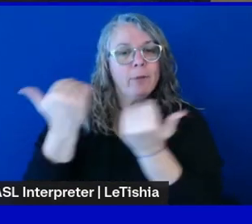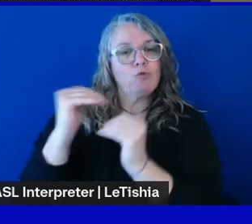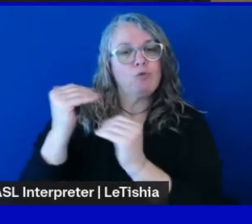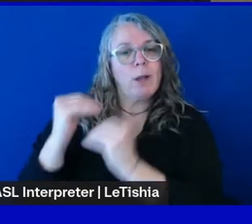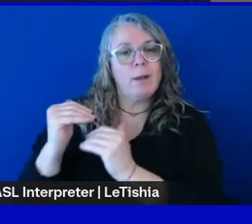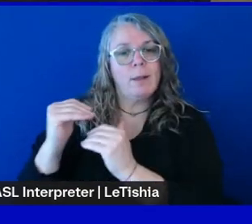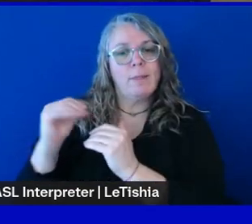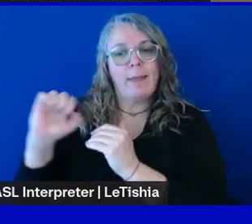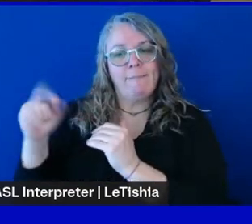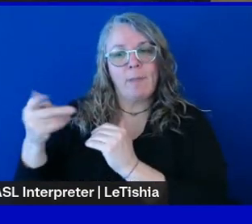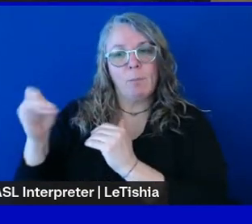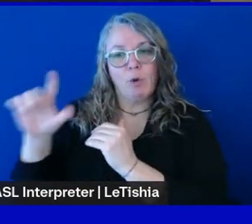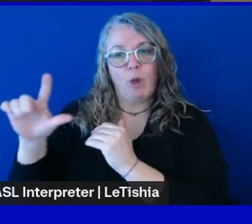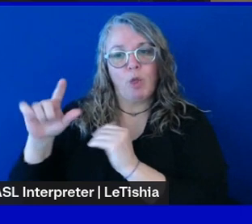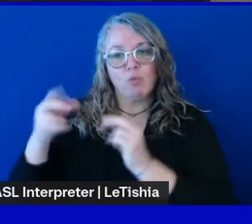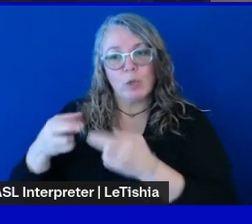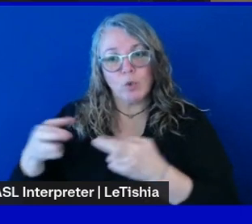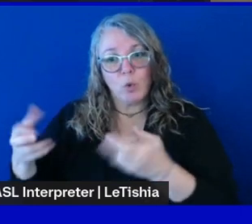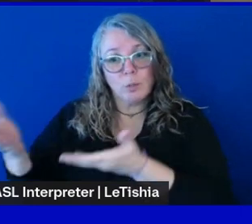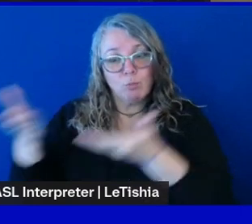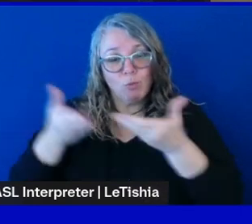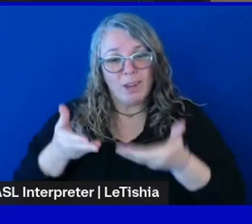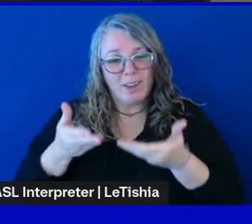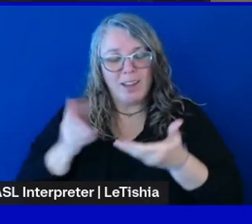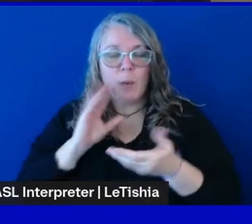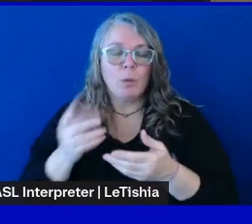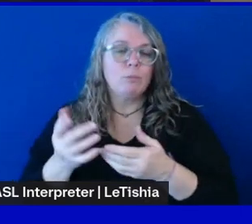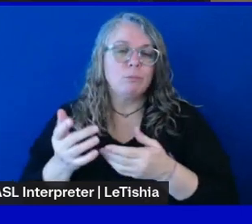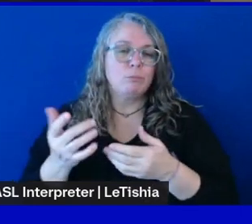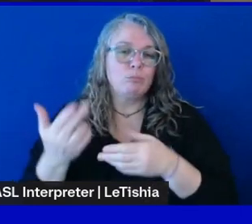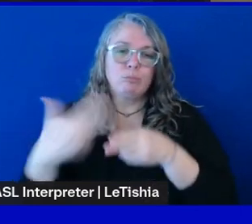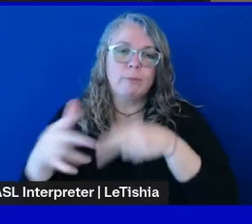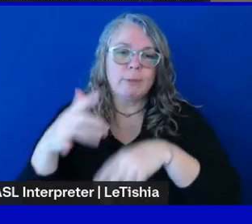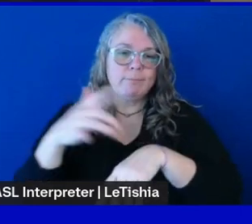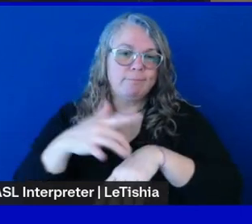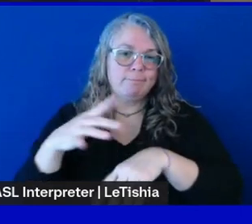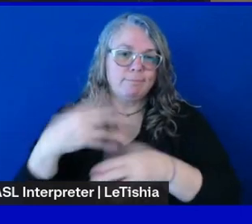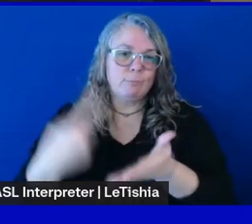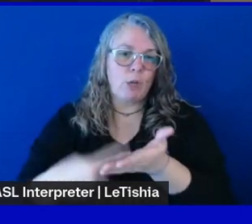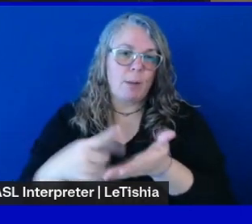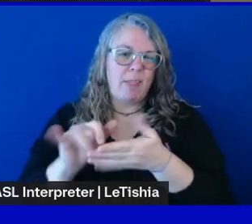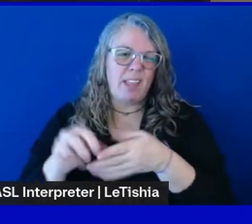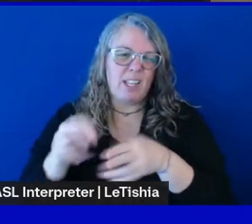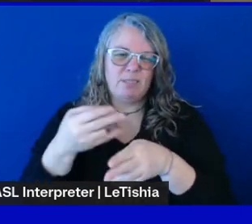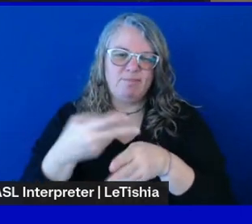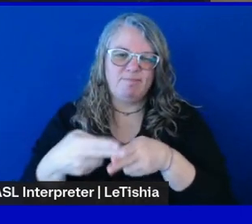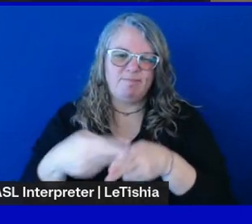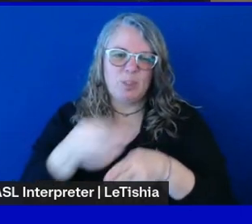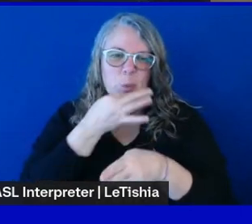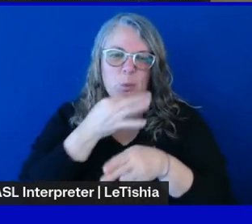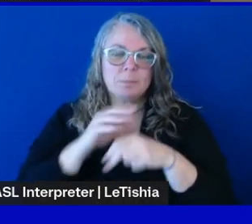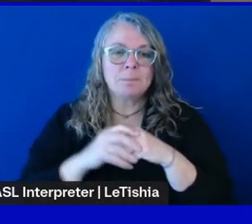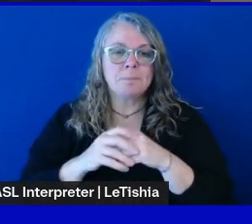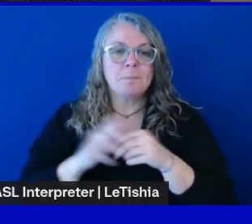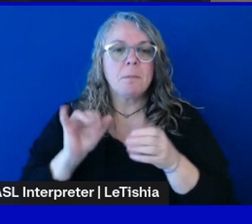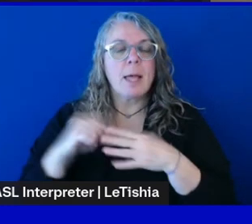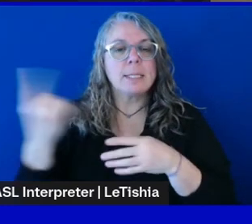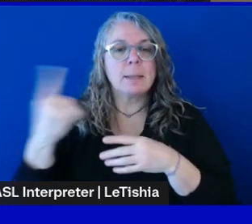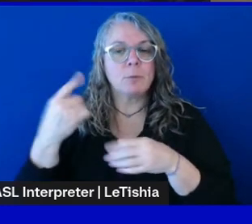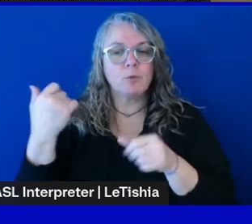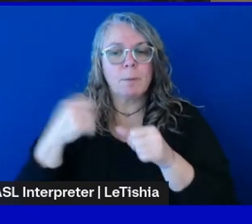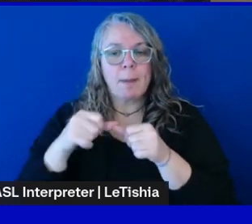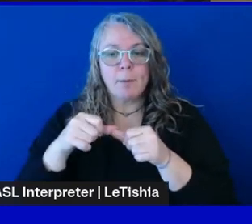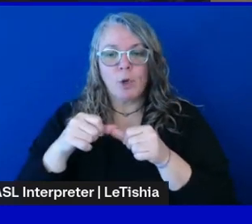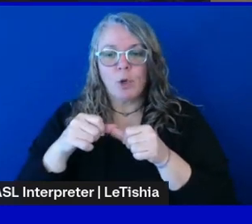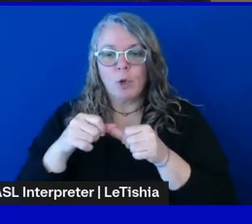ephemeral resources bring, which I will briefly touch upon shortly. But just something to keep in mind, Terraform 1.11 wasn't